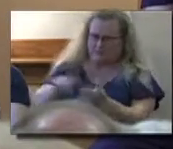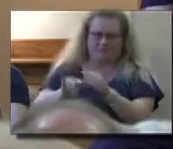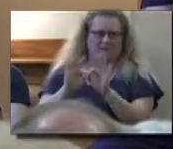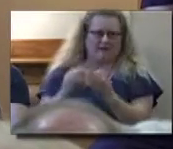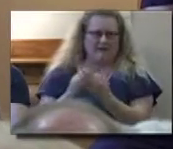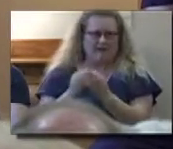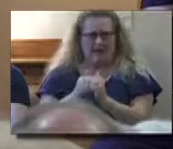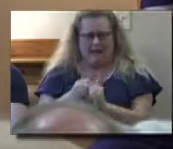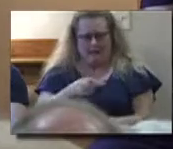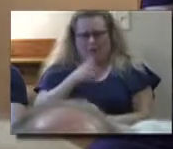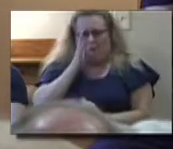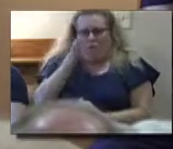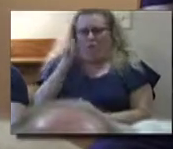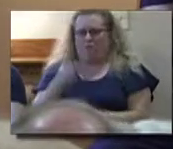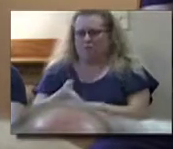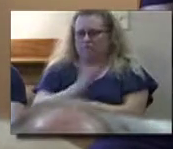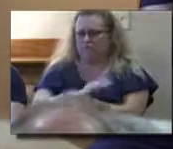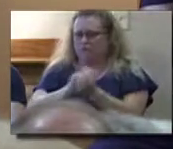right again?